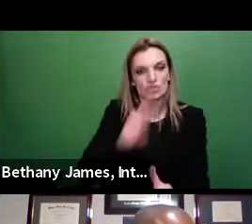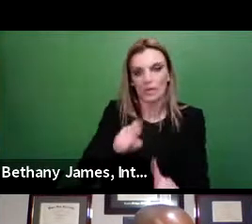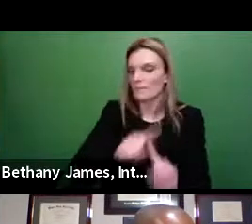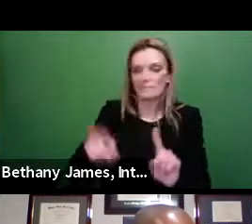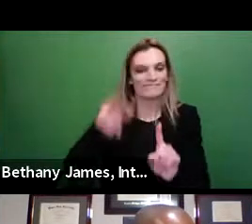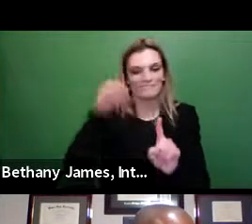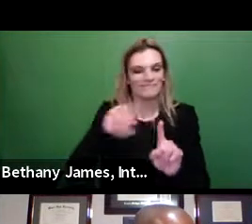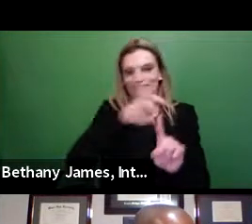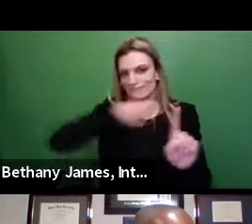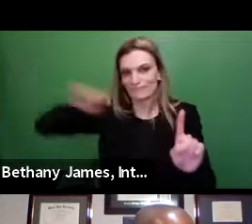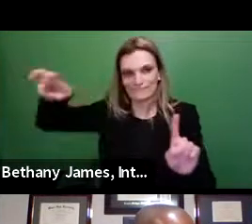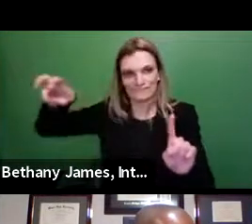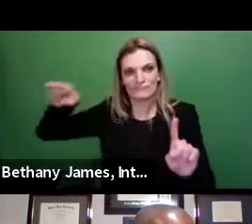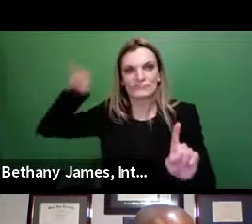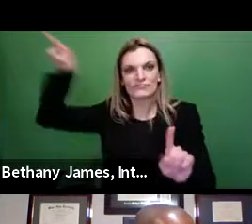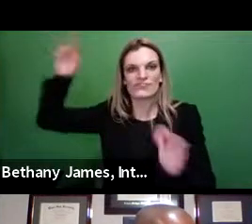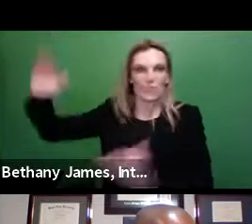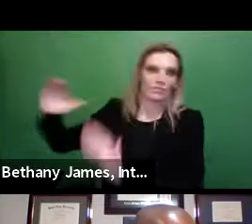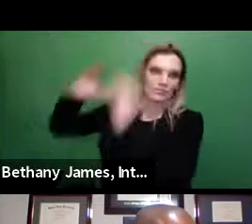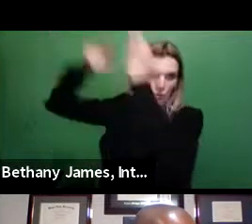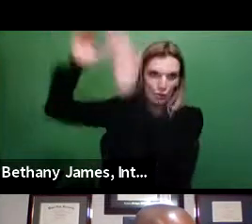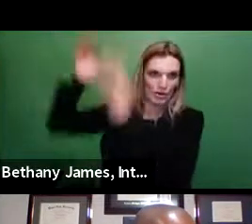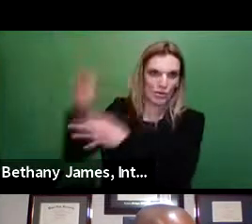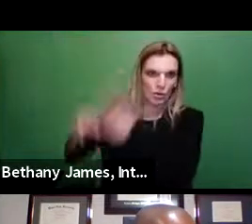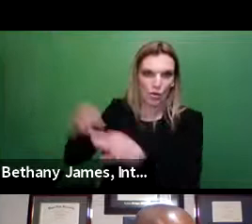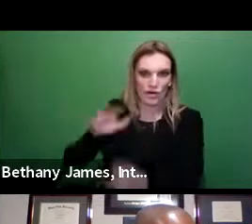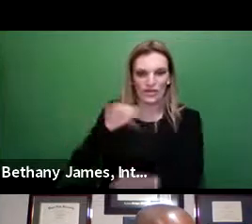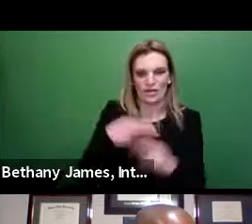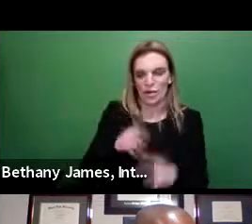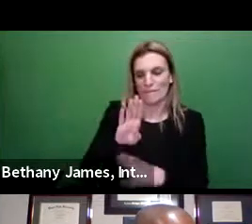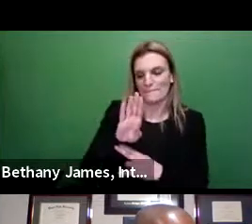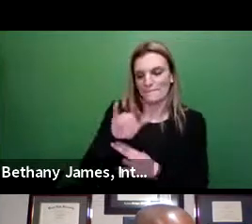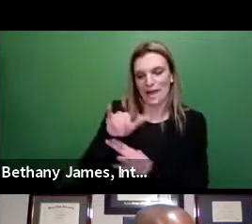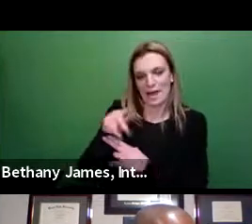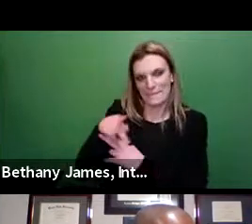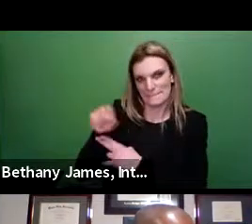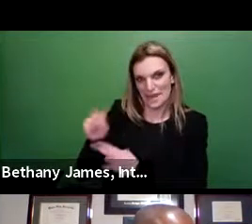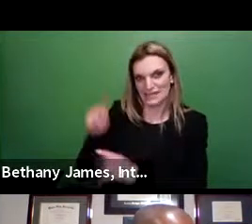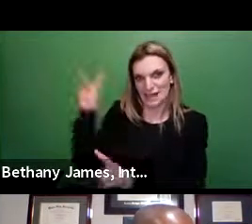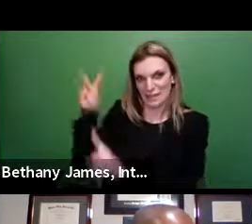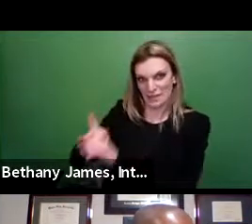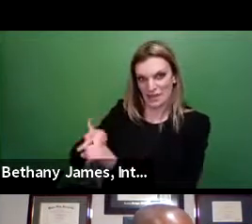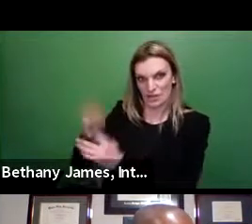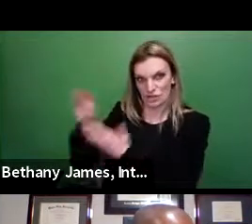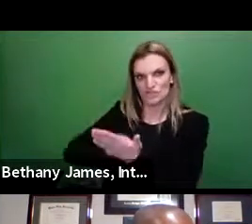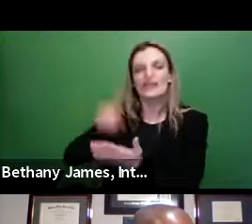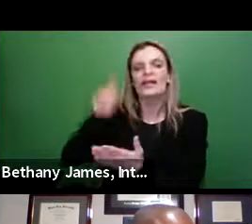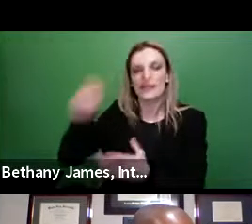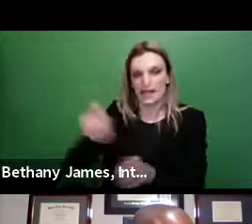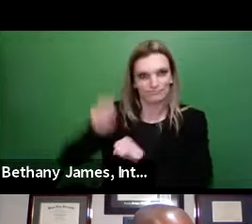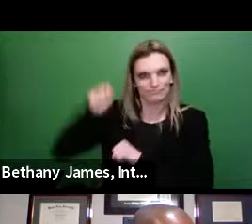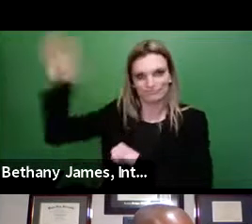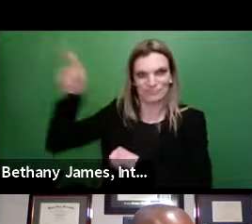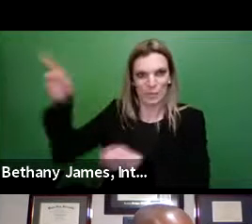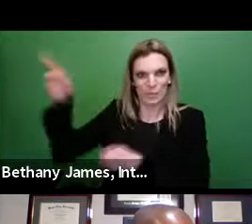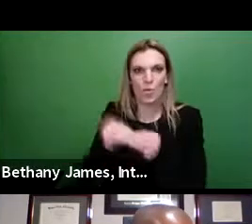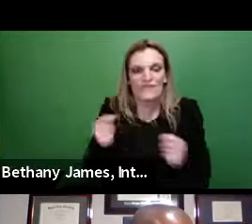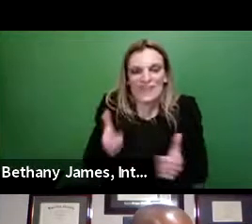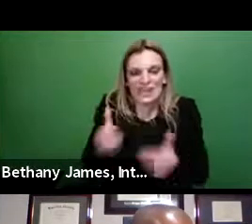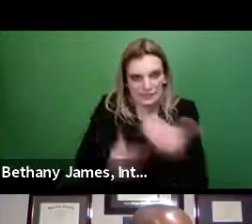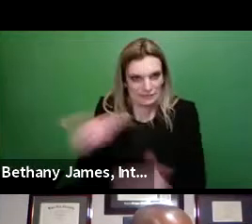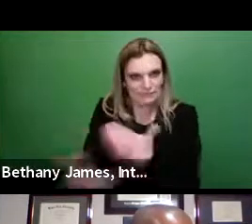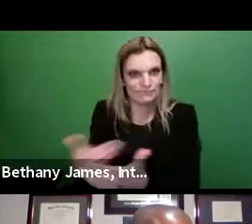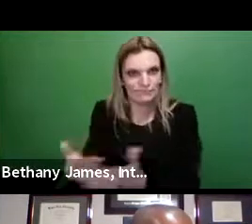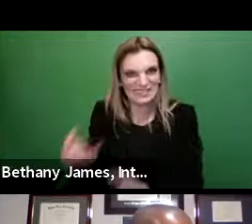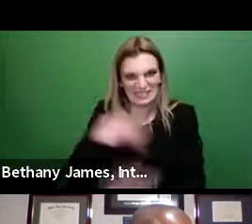Court, a bypass application would allow that to be to get it before that court in a more timely fashion. So